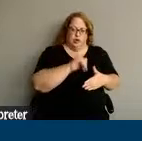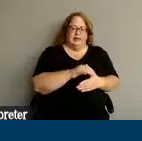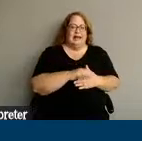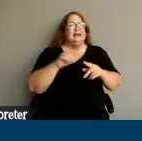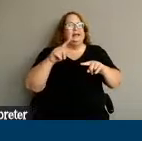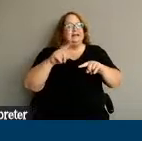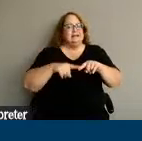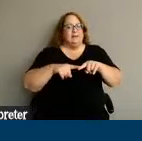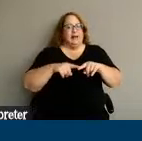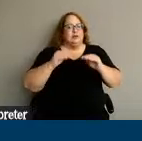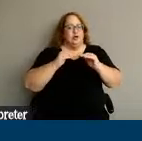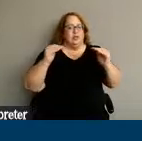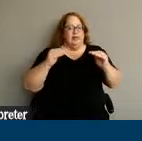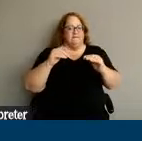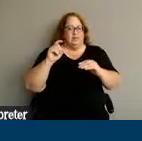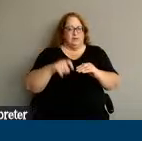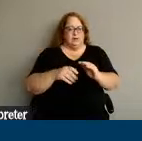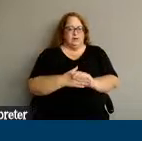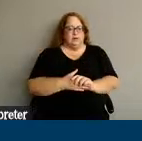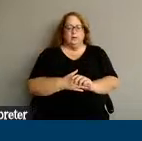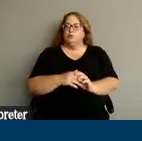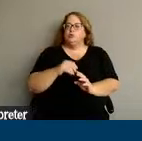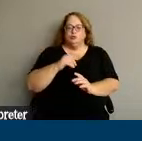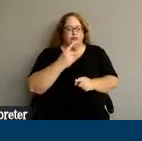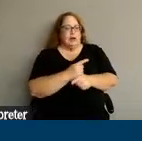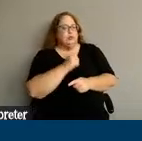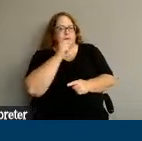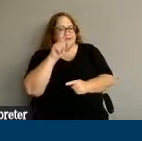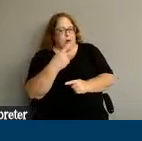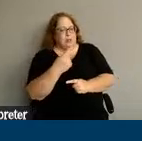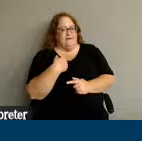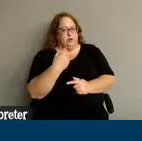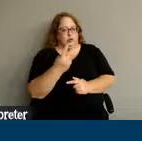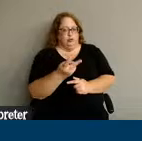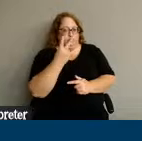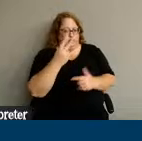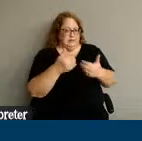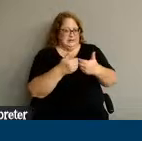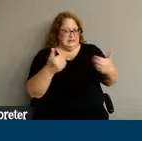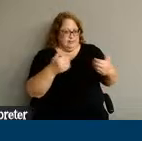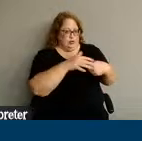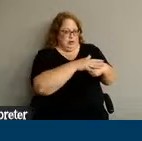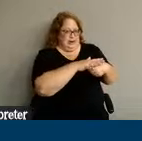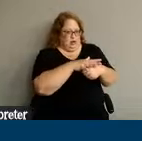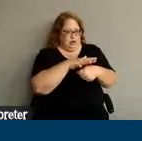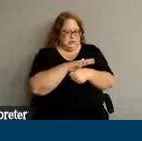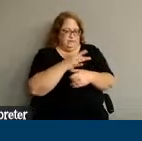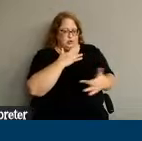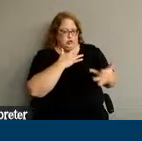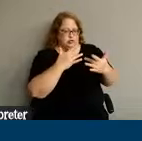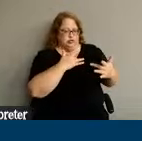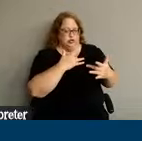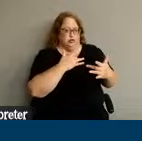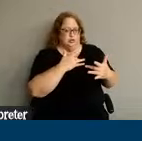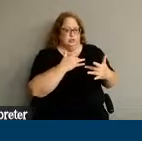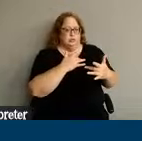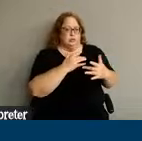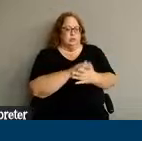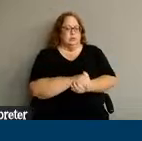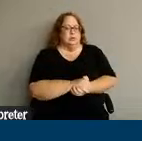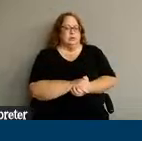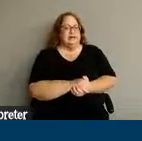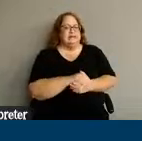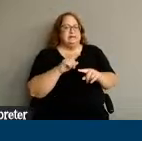of need, Right. for just one So area. it's not just having 2 separate areas of concern. How